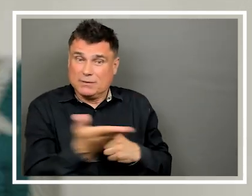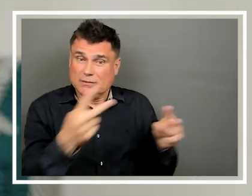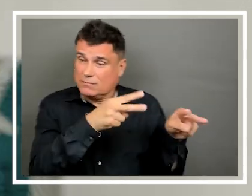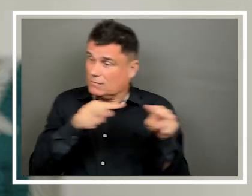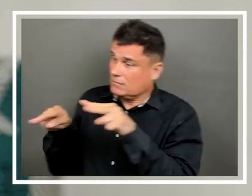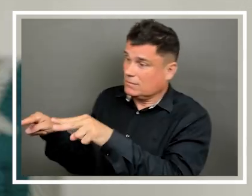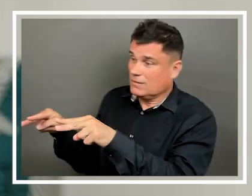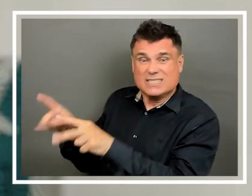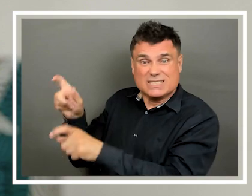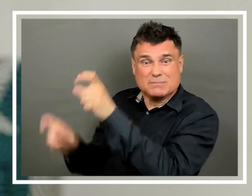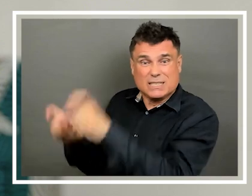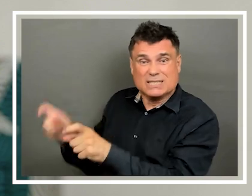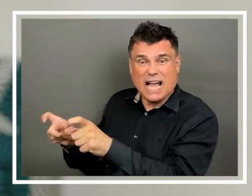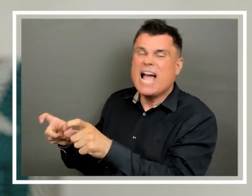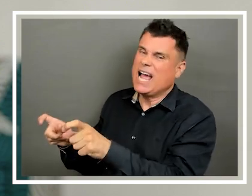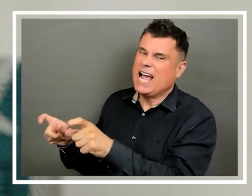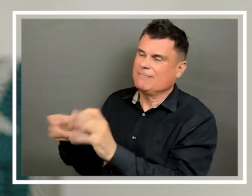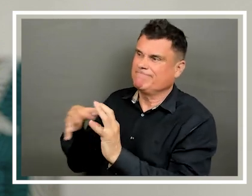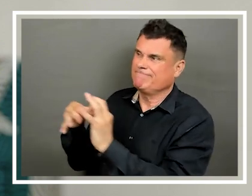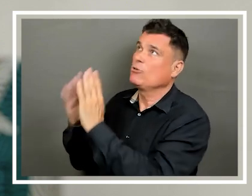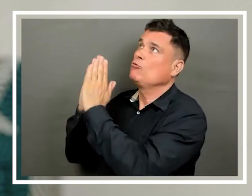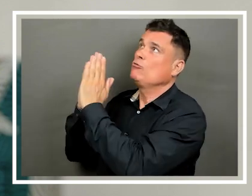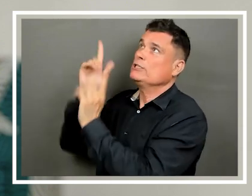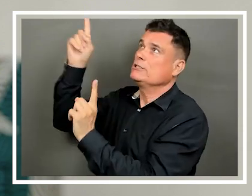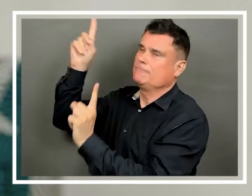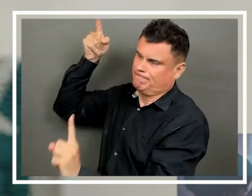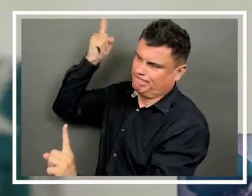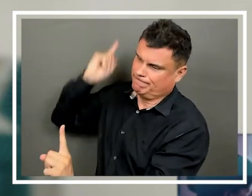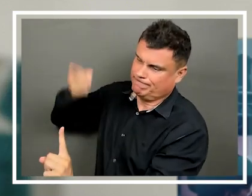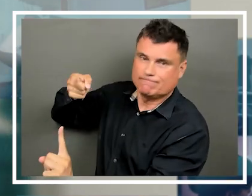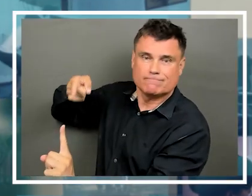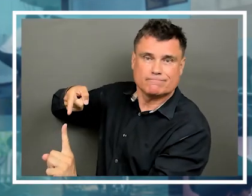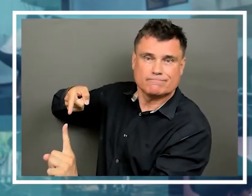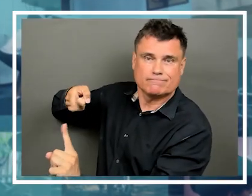a result of a curse that is often related to a religious belief.